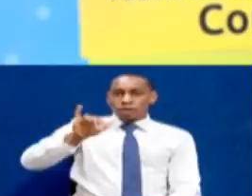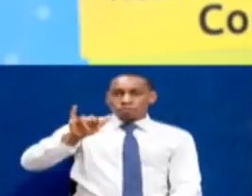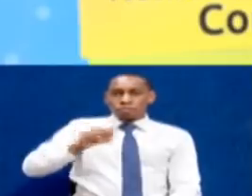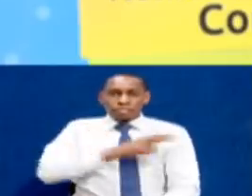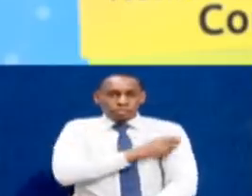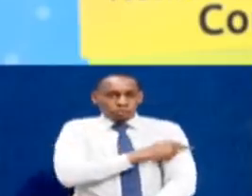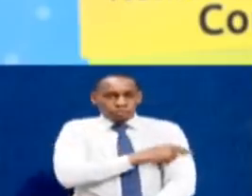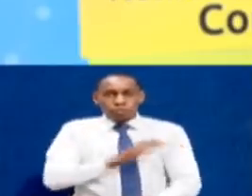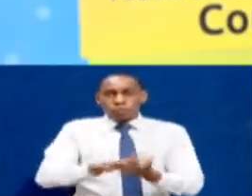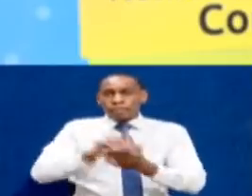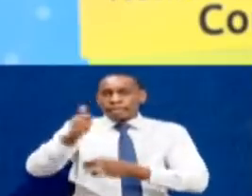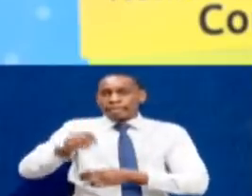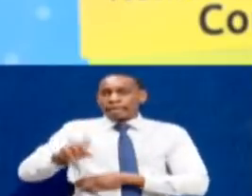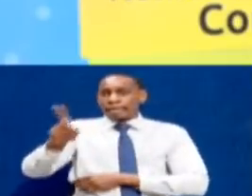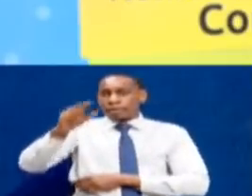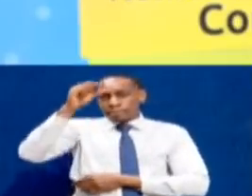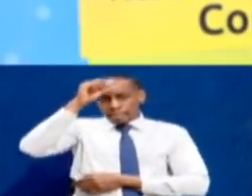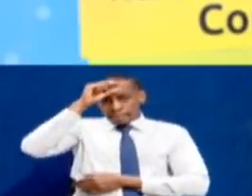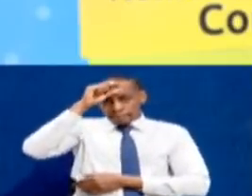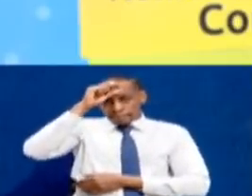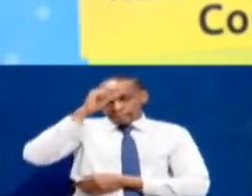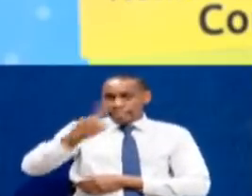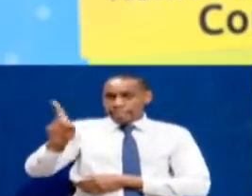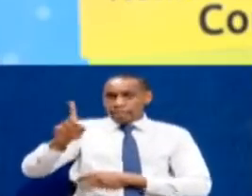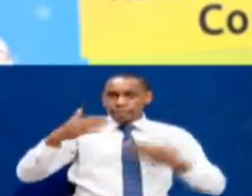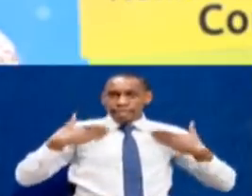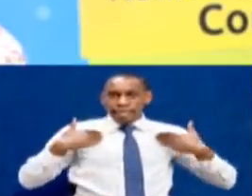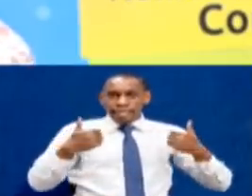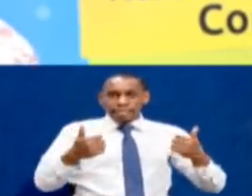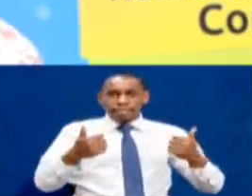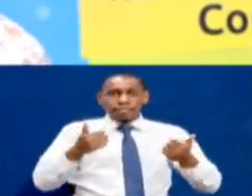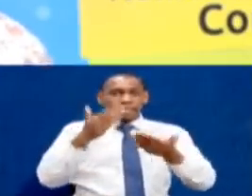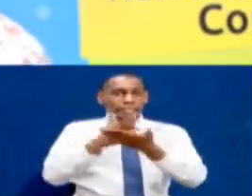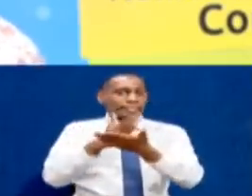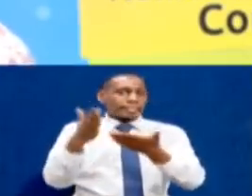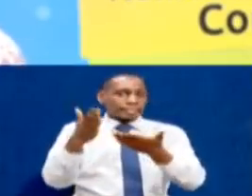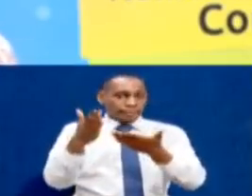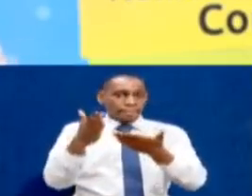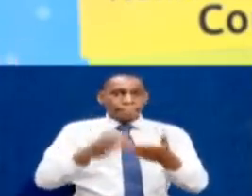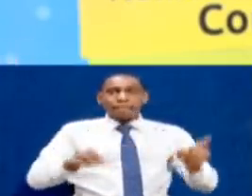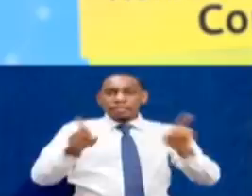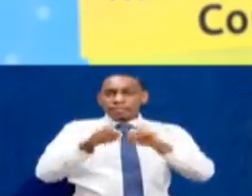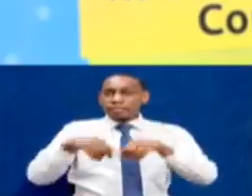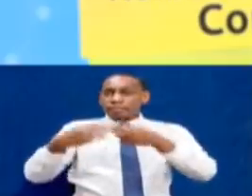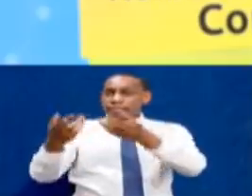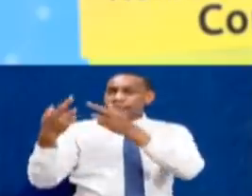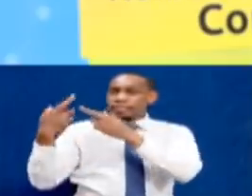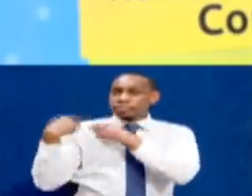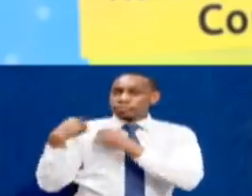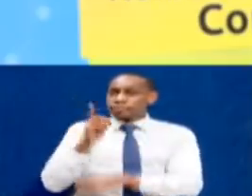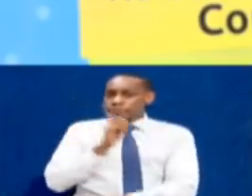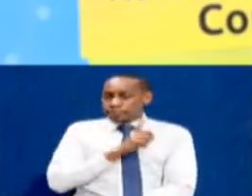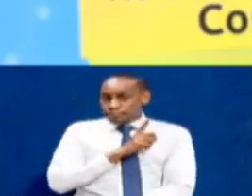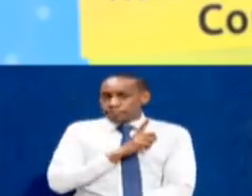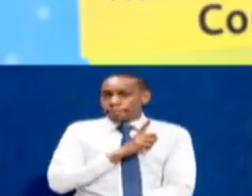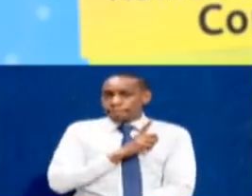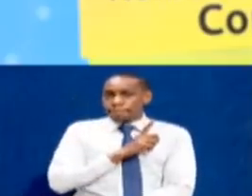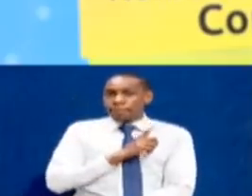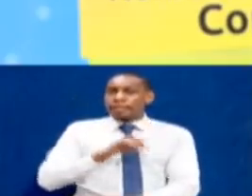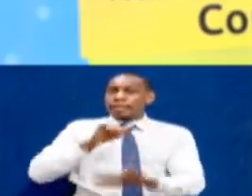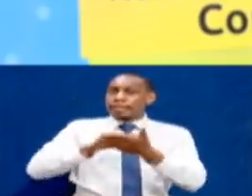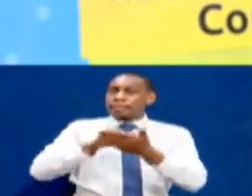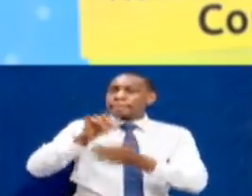the Nairobi government, the Nairobi health sector, is also been charged with the responsibility